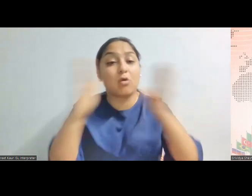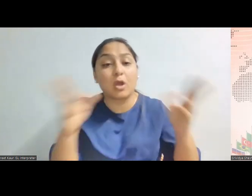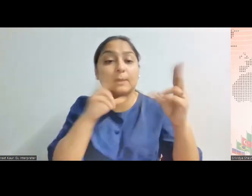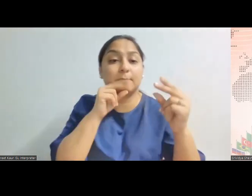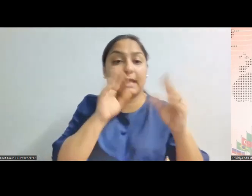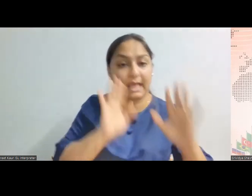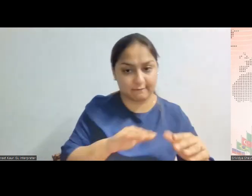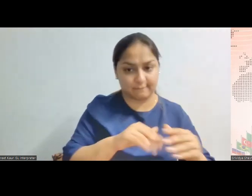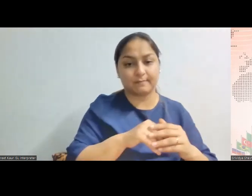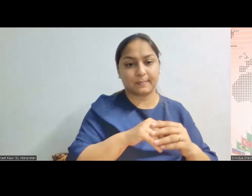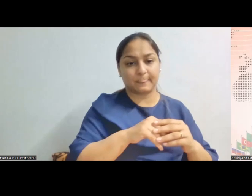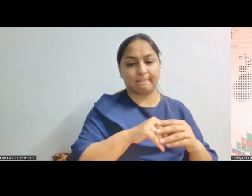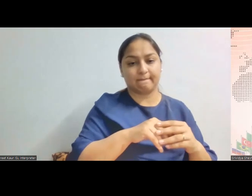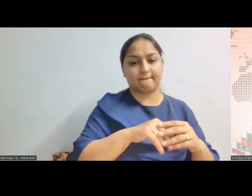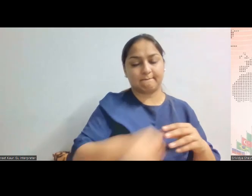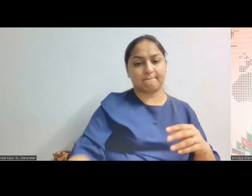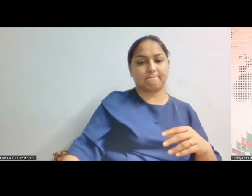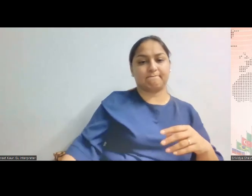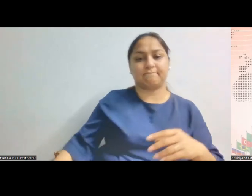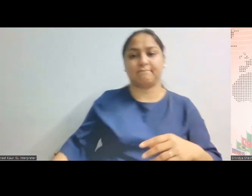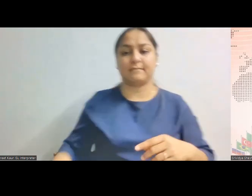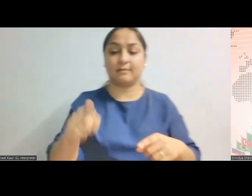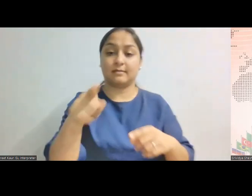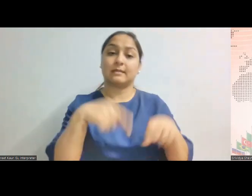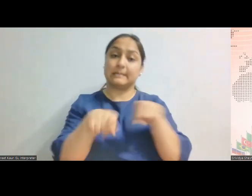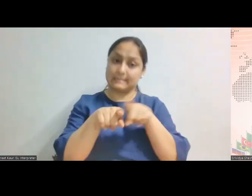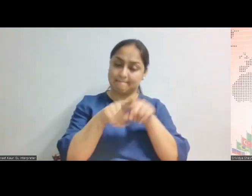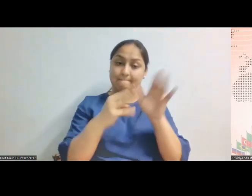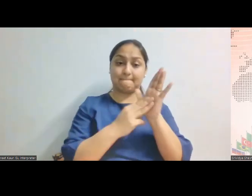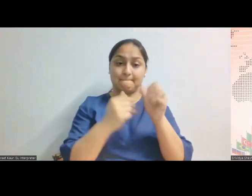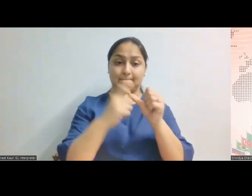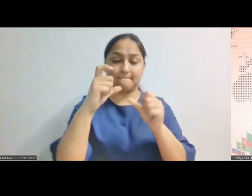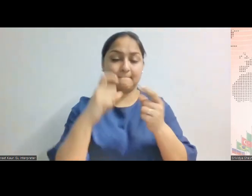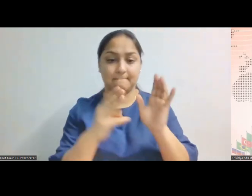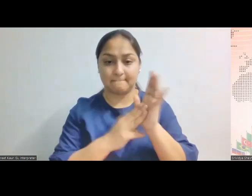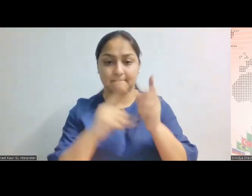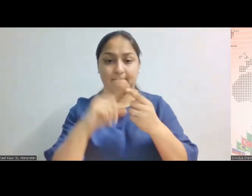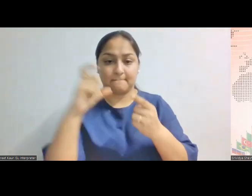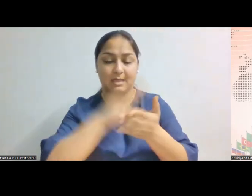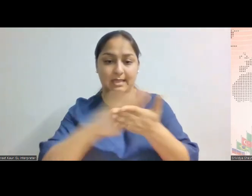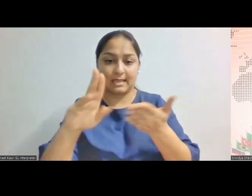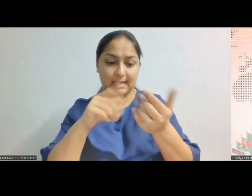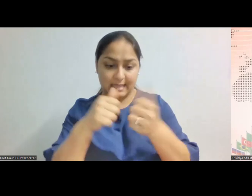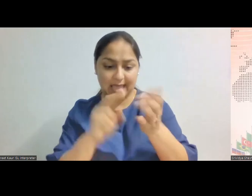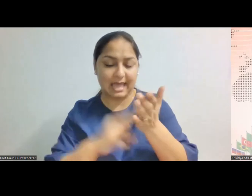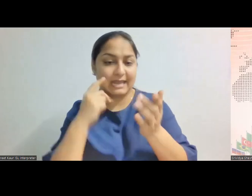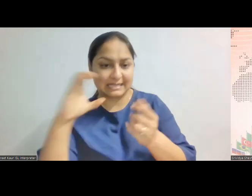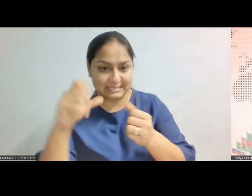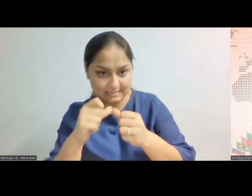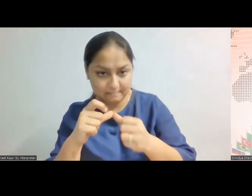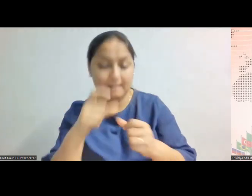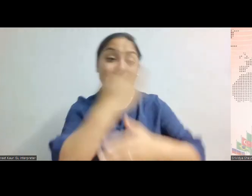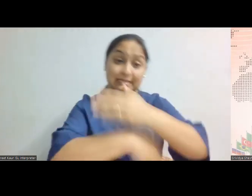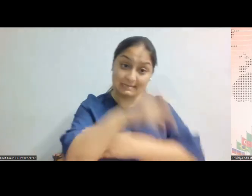made. One is in terms of mechanisms to strengthen the access and inclusion of women and disabled persons in skill